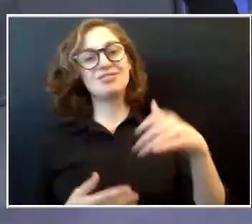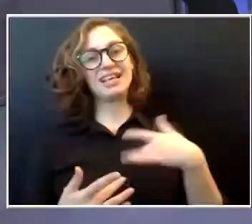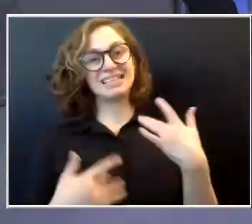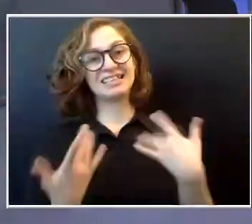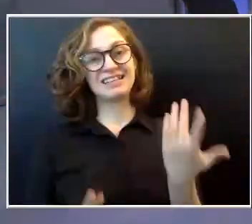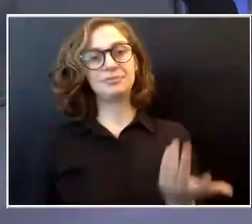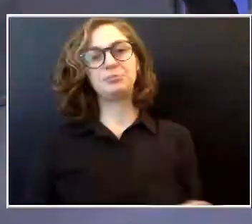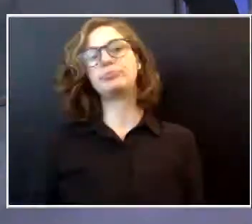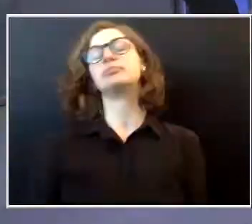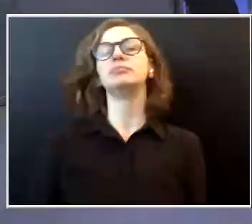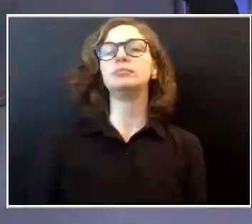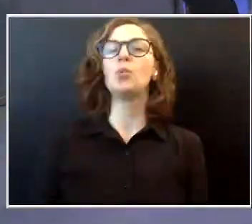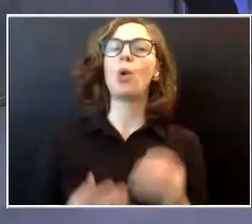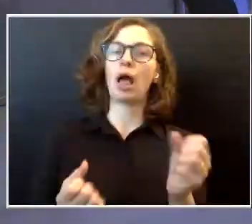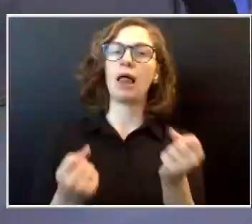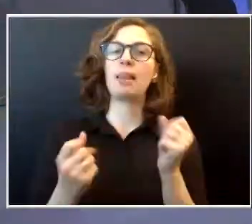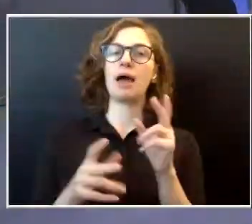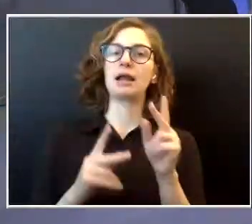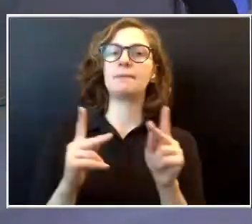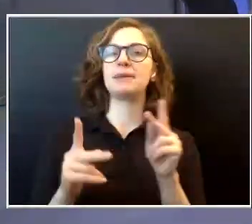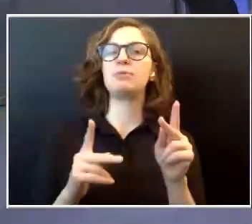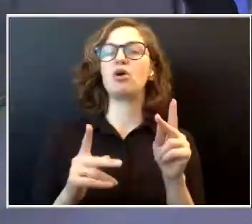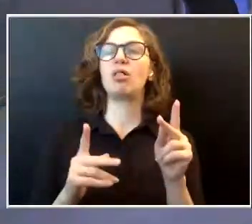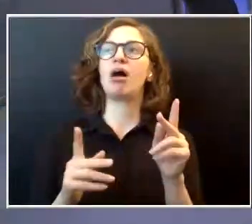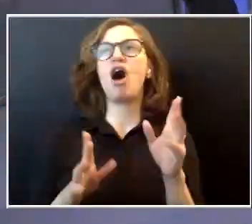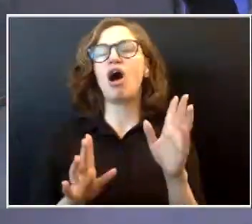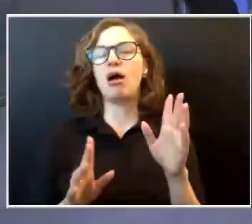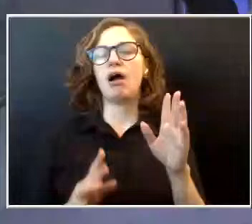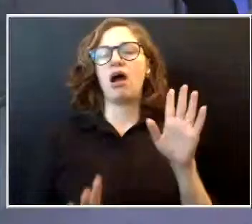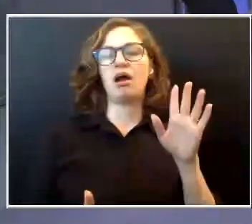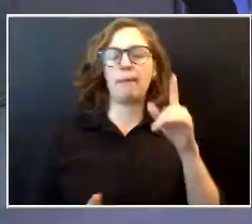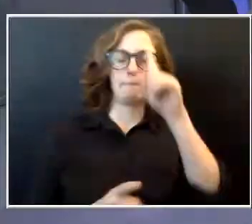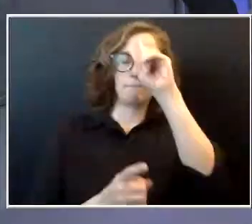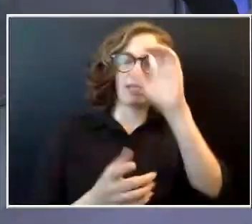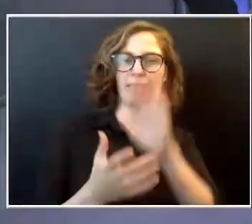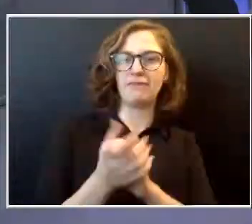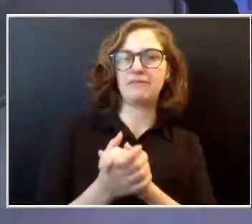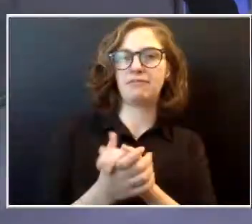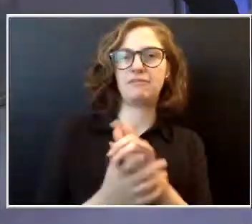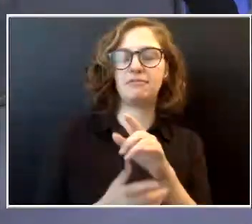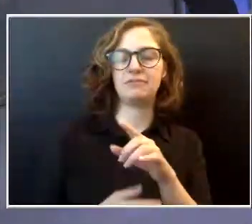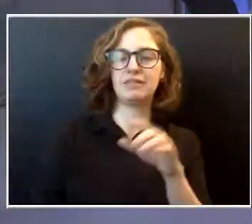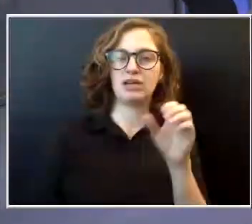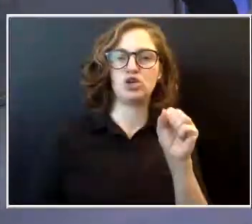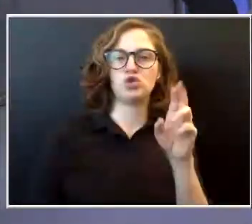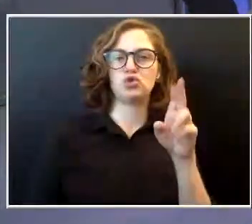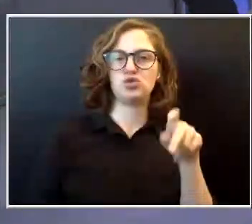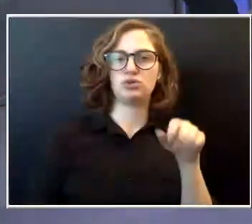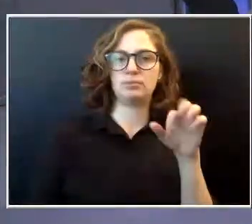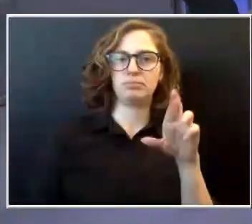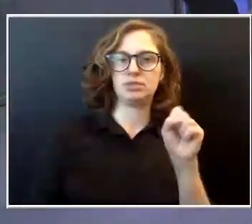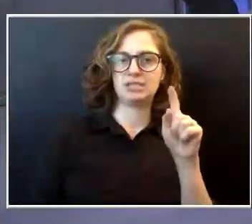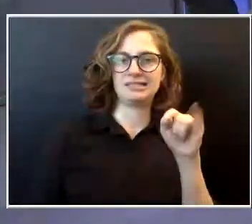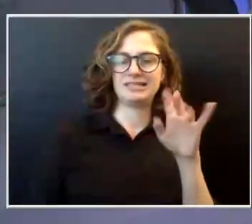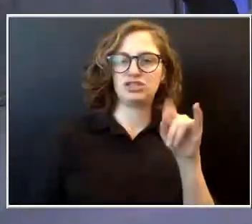people that think they had a lot to do with it. Like every time my friend Angelo left the room, the Chiefs played well, so we kept banishing him to the stairwell. There it is. Say, go